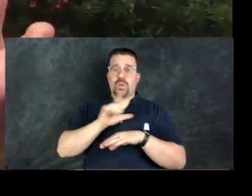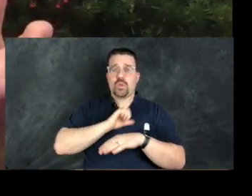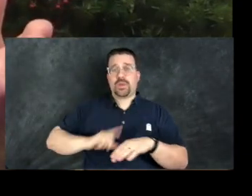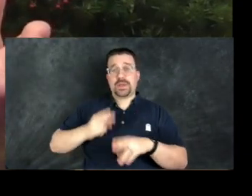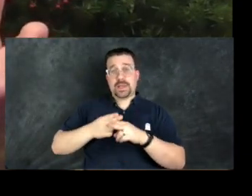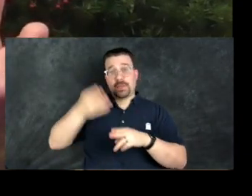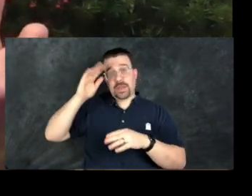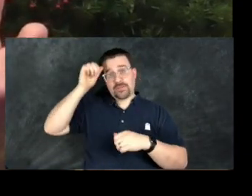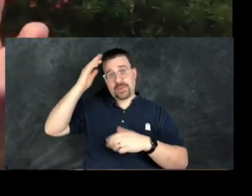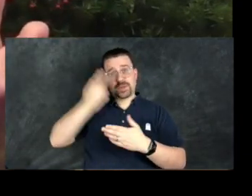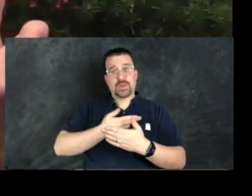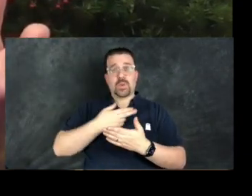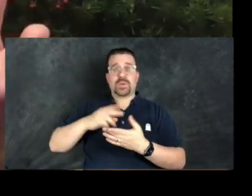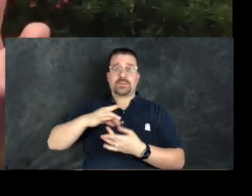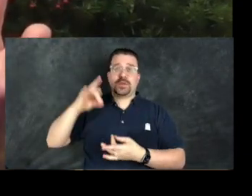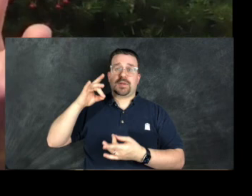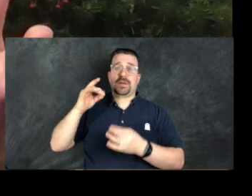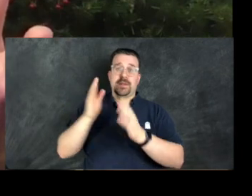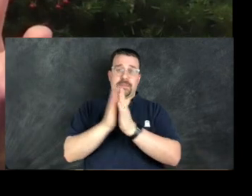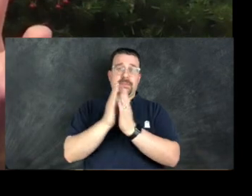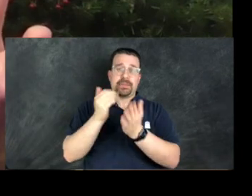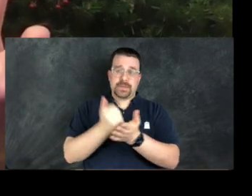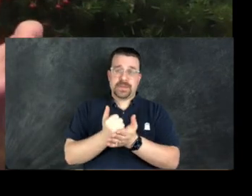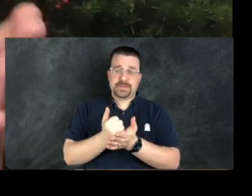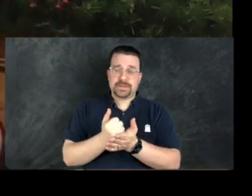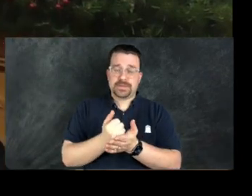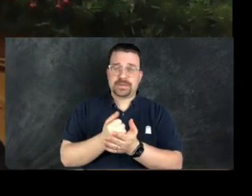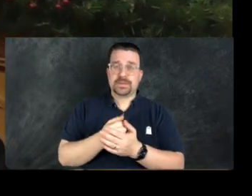Son, and Holy Spirit. Amen.